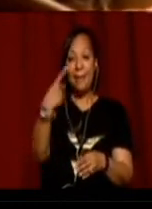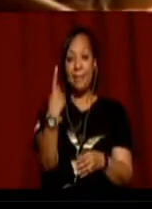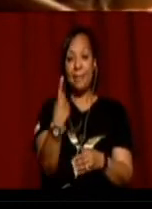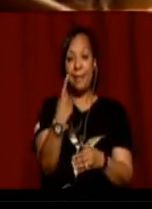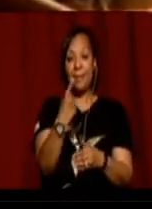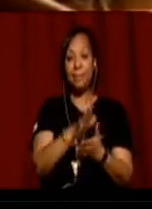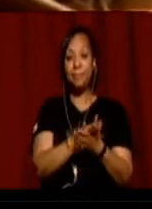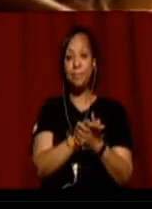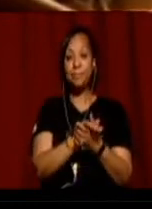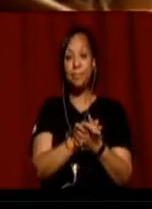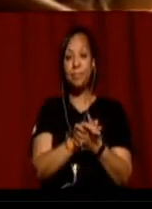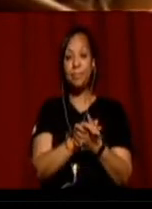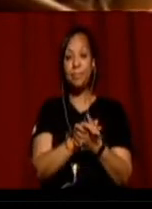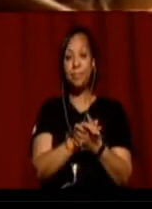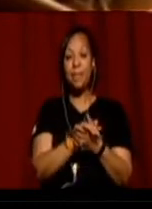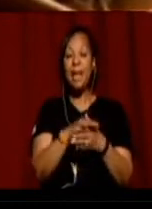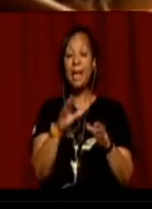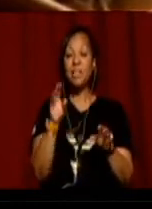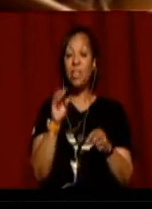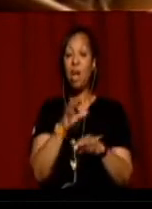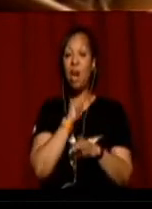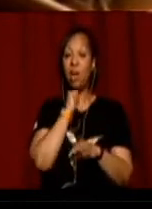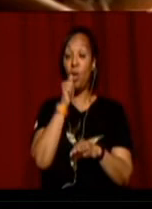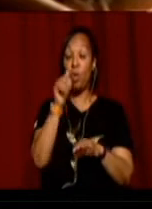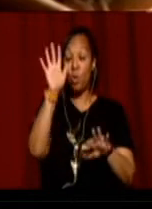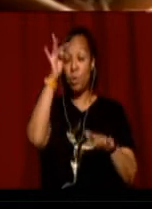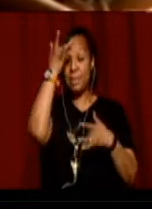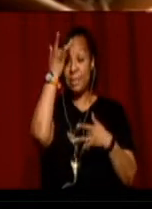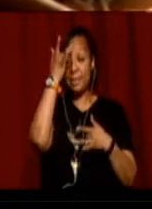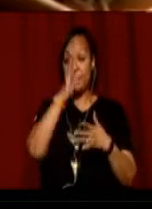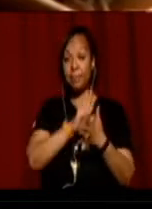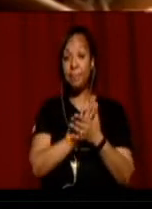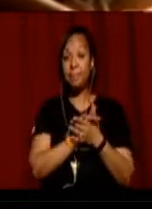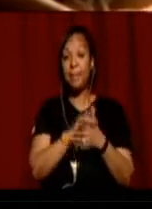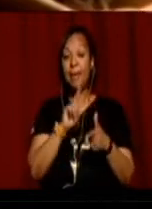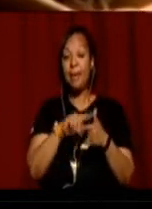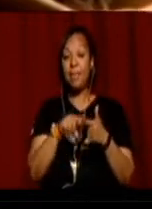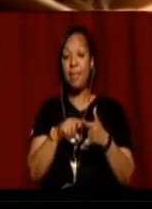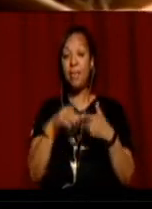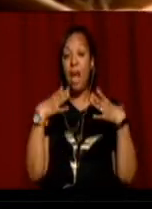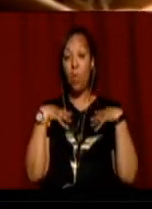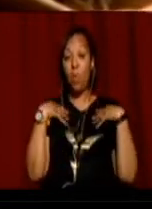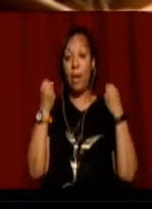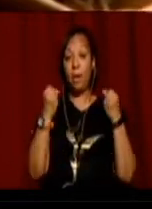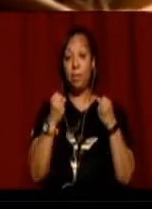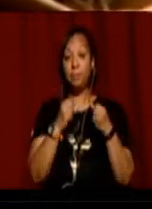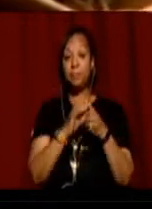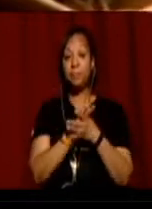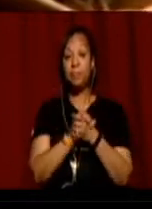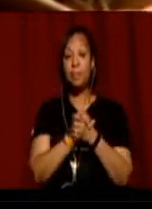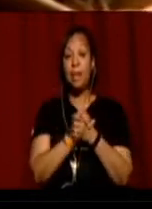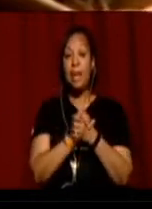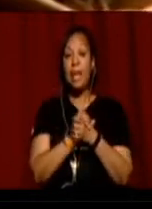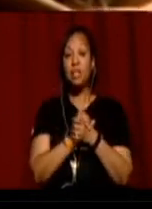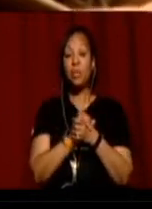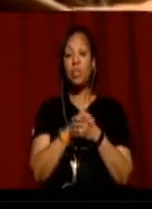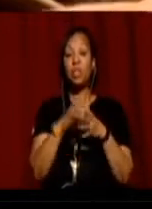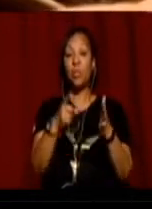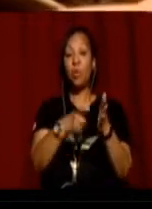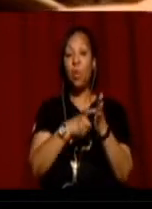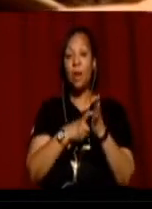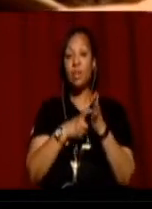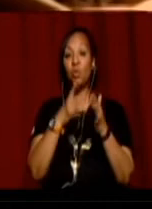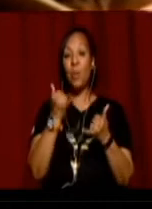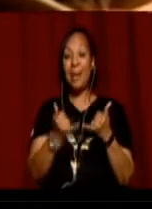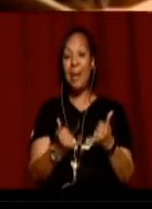for a period of time until they're no longer contagious and they are well. And so this requires, right now,